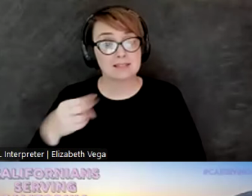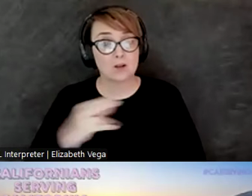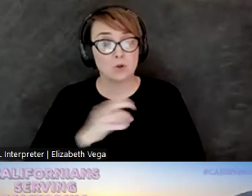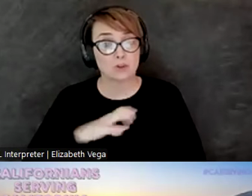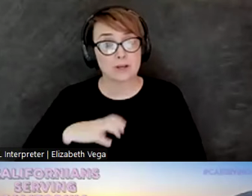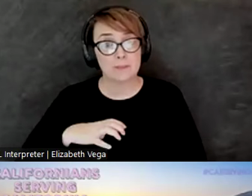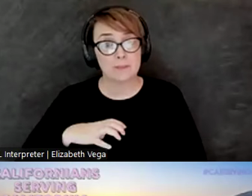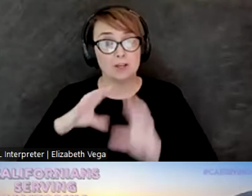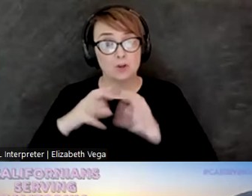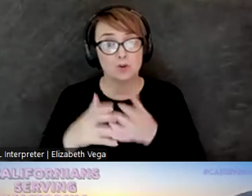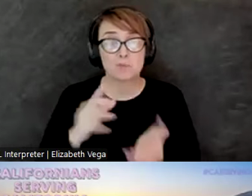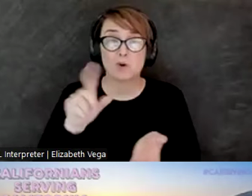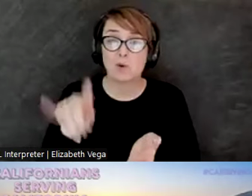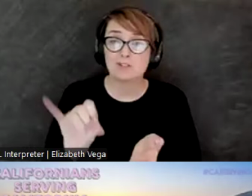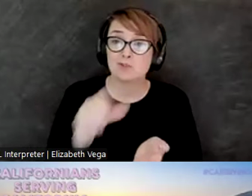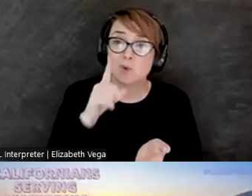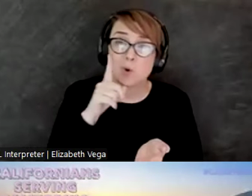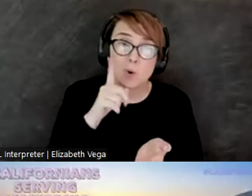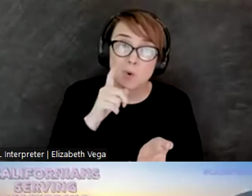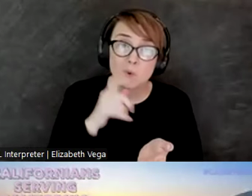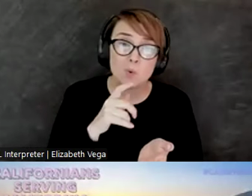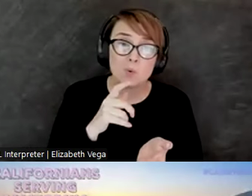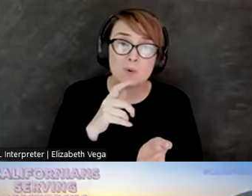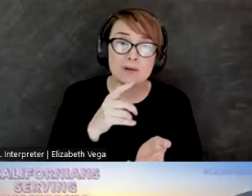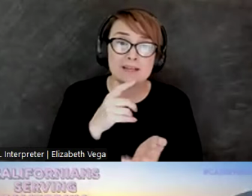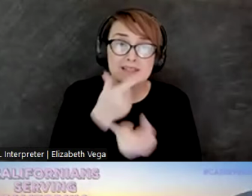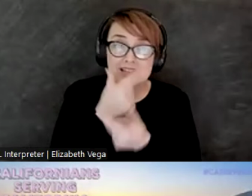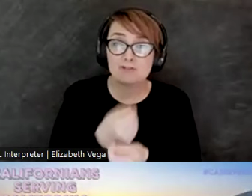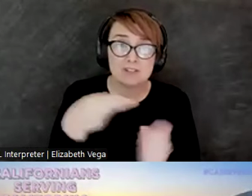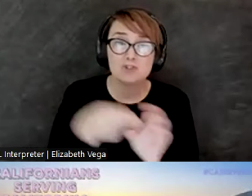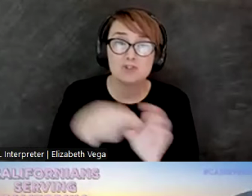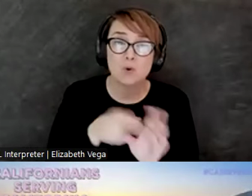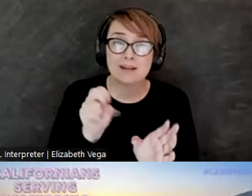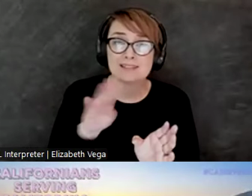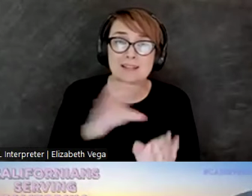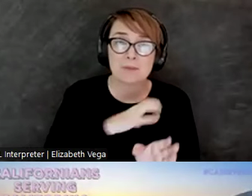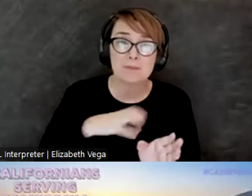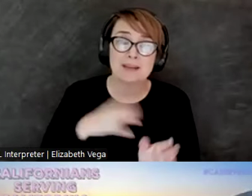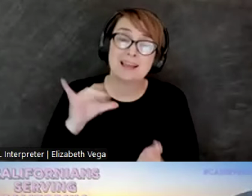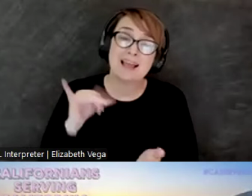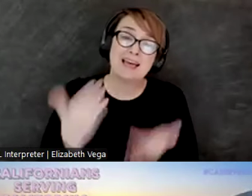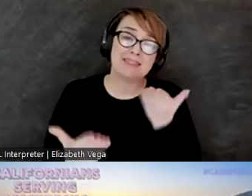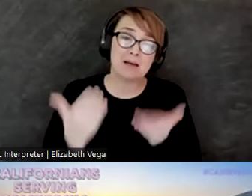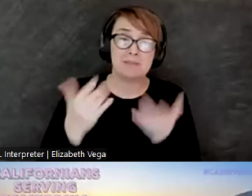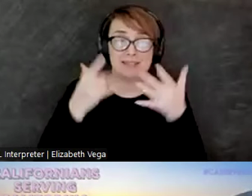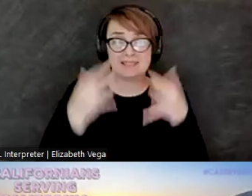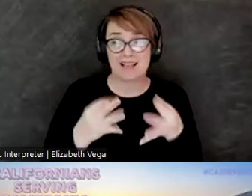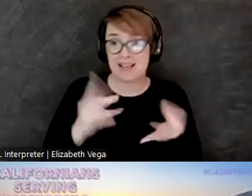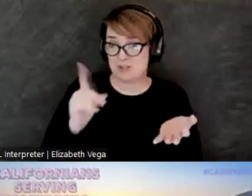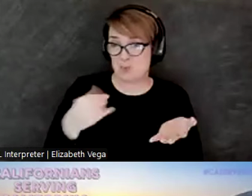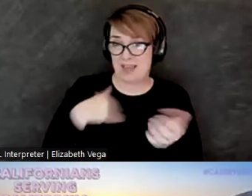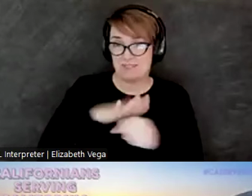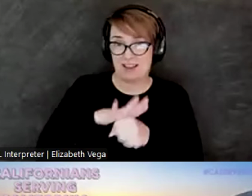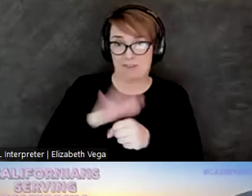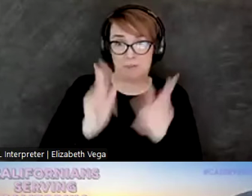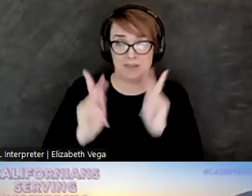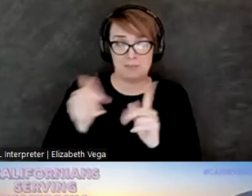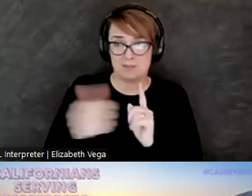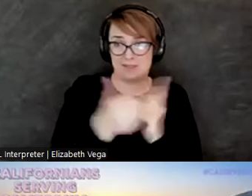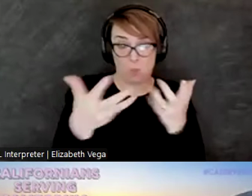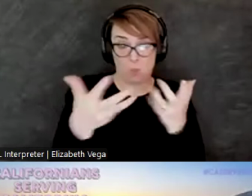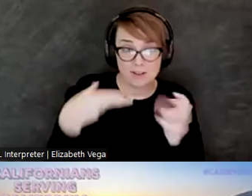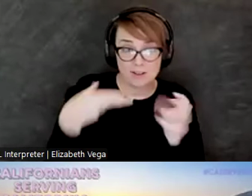interested in being in the subcommittee? That may just decide whether we have enough people interested in being in it or not, and whether it's